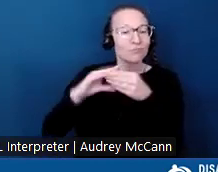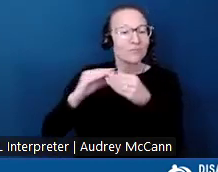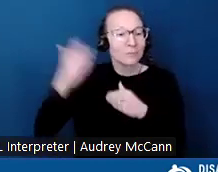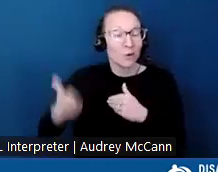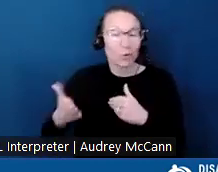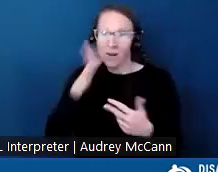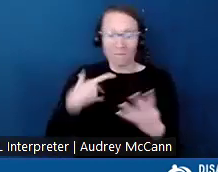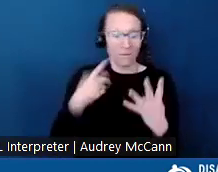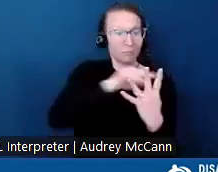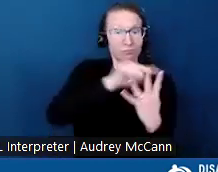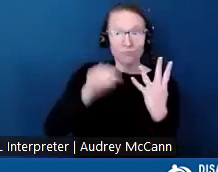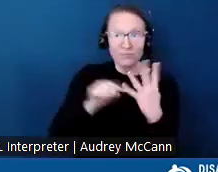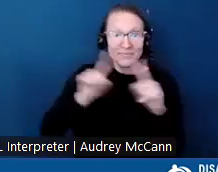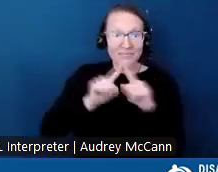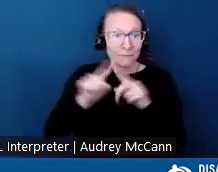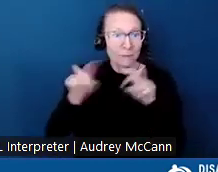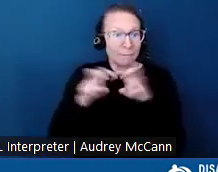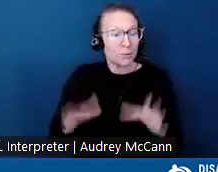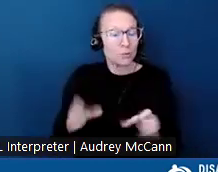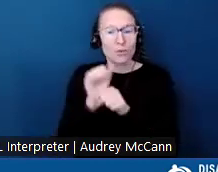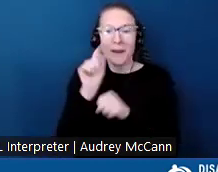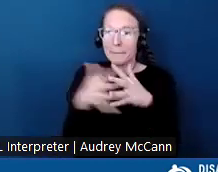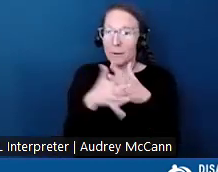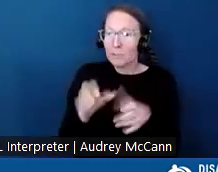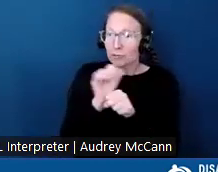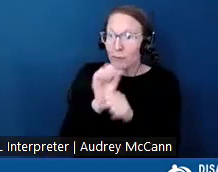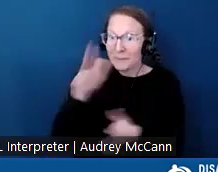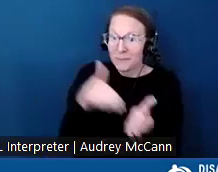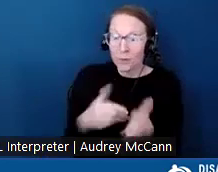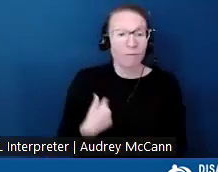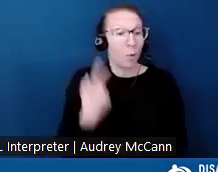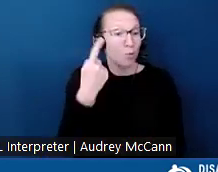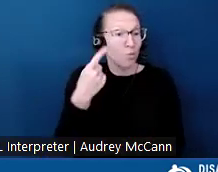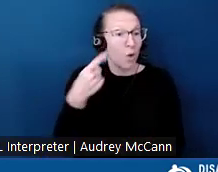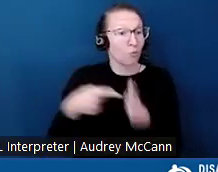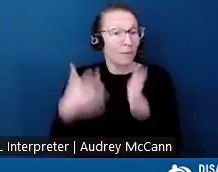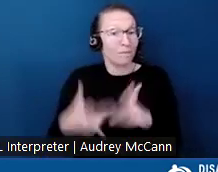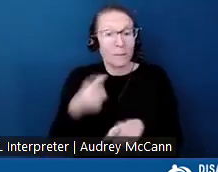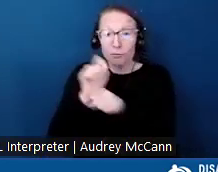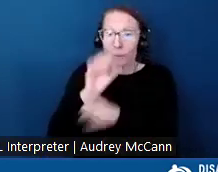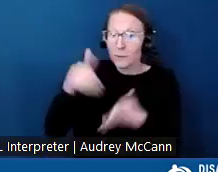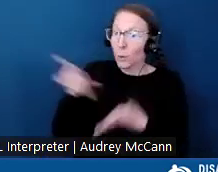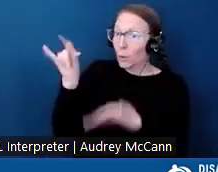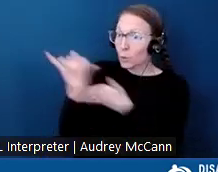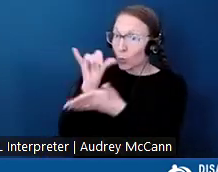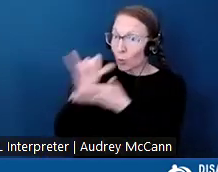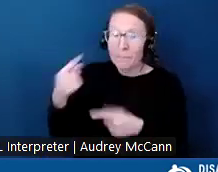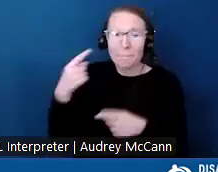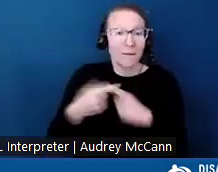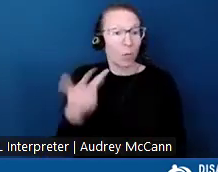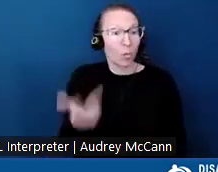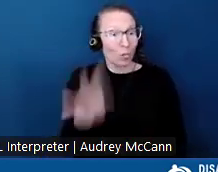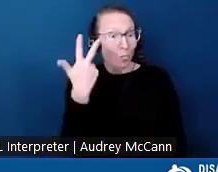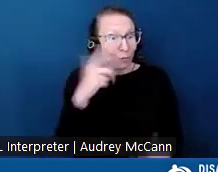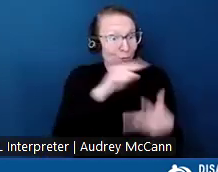different panelists who work at American Job Centers. We have 1 representative from a job center in New York, as well as 3 from job